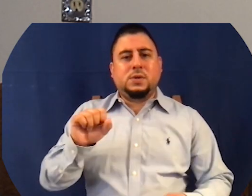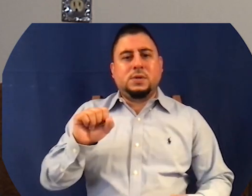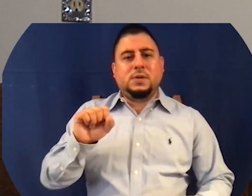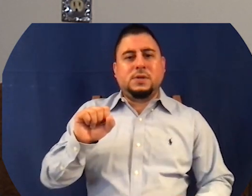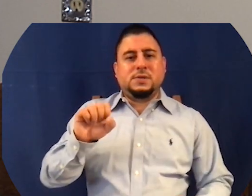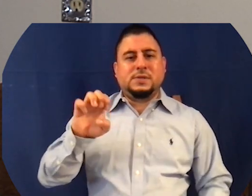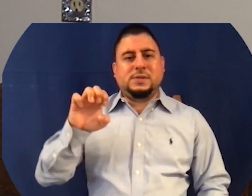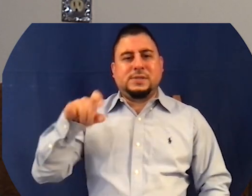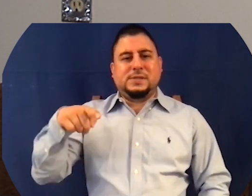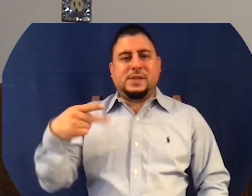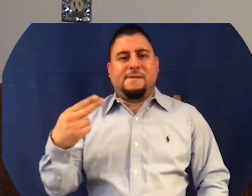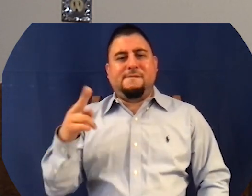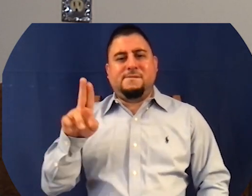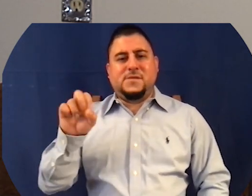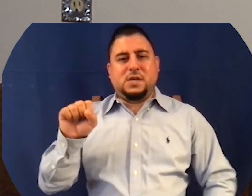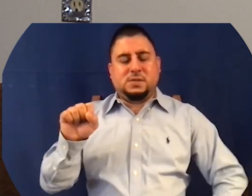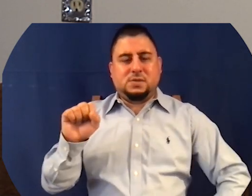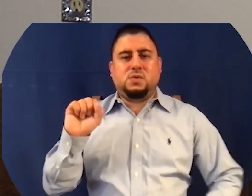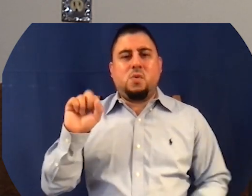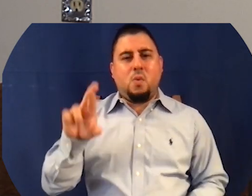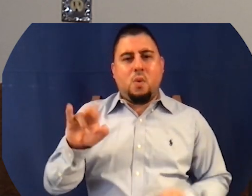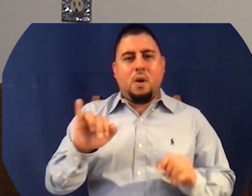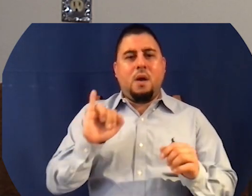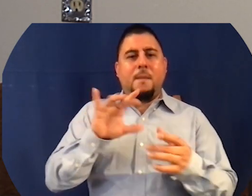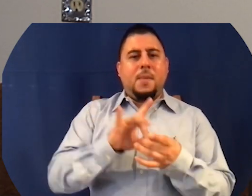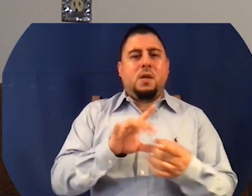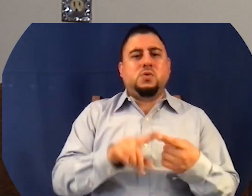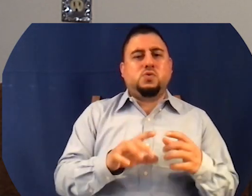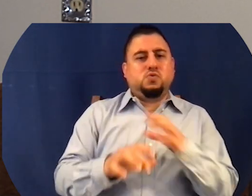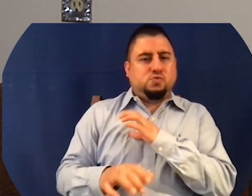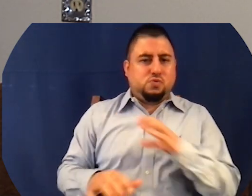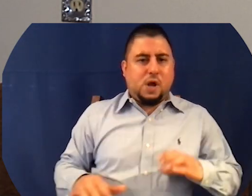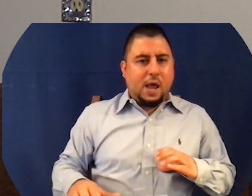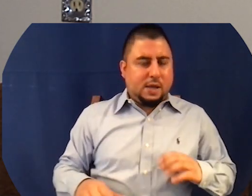Cephas, or I belong to Christ.